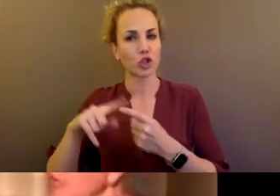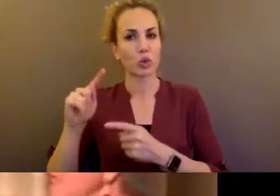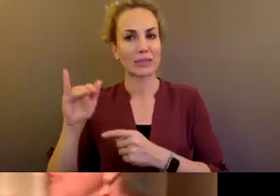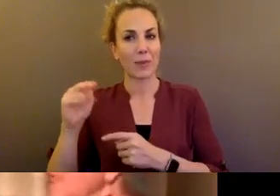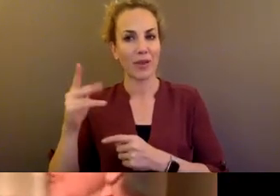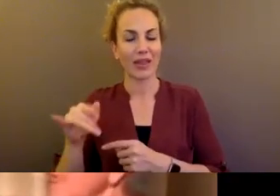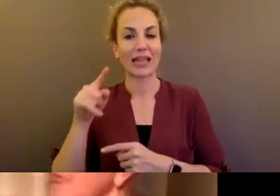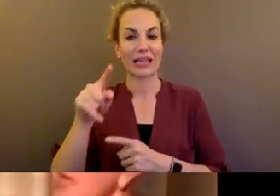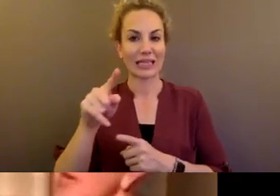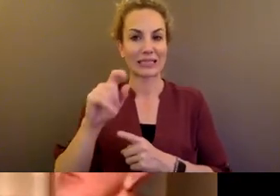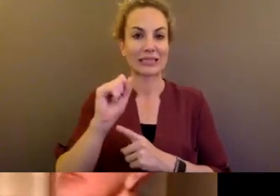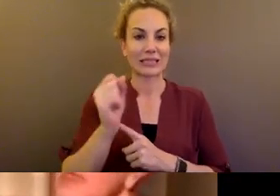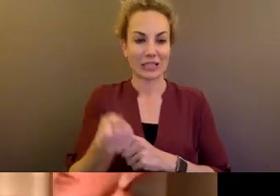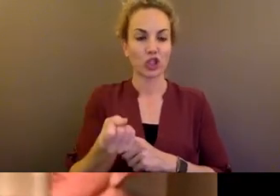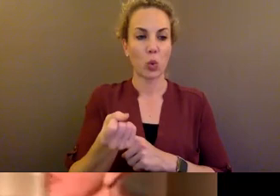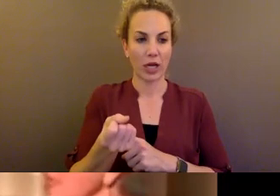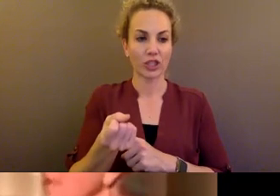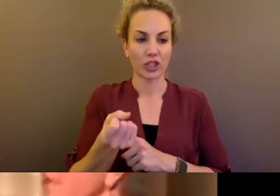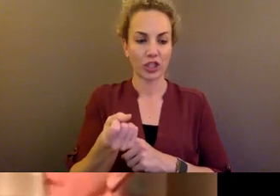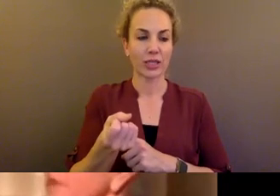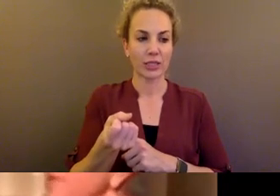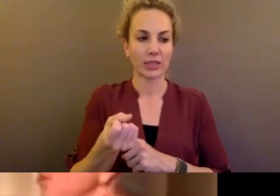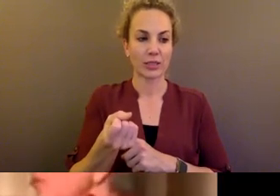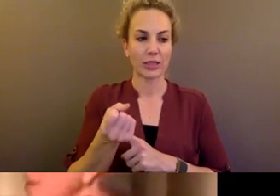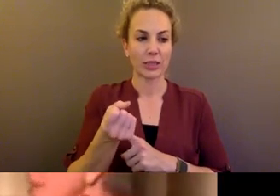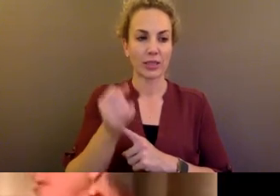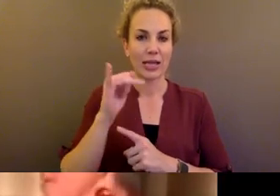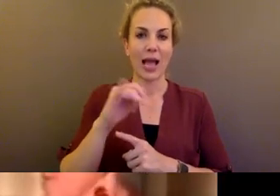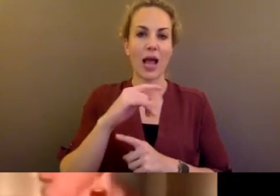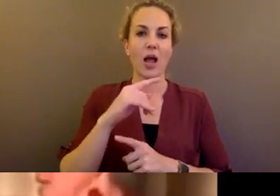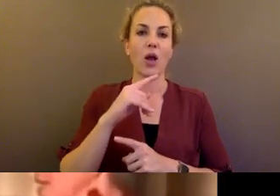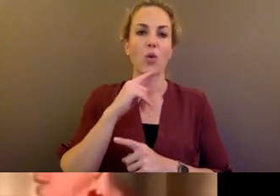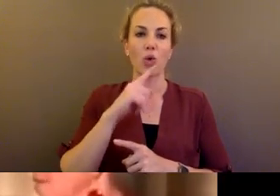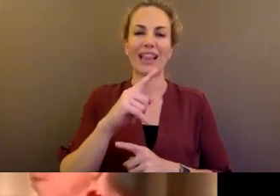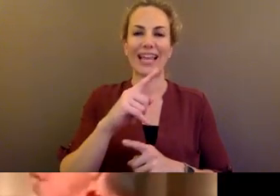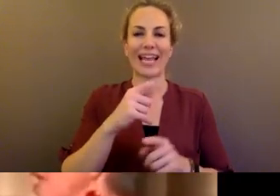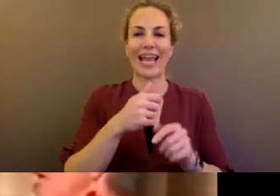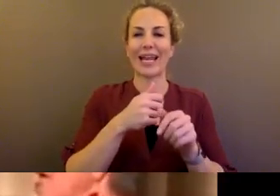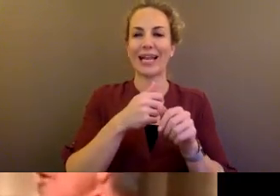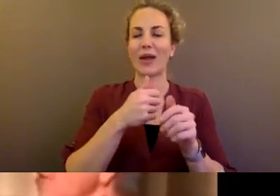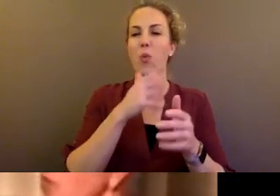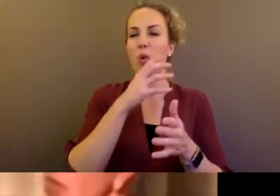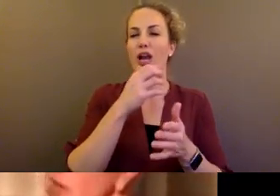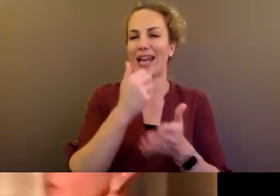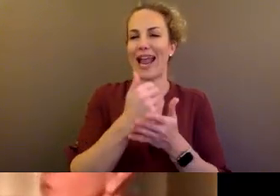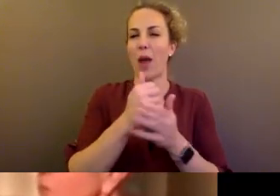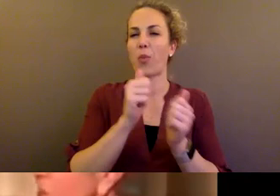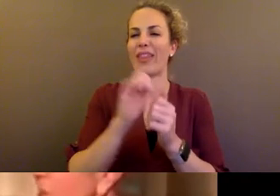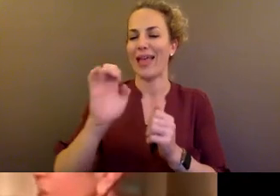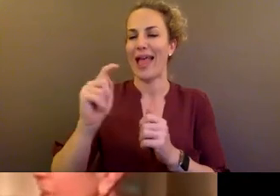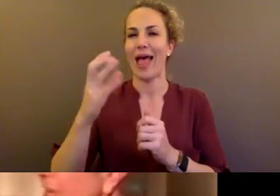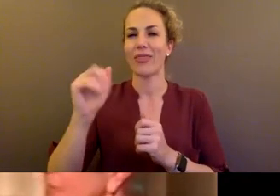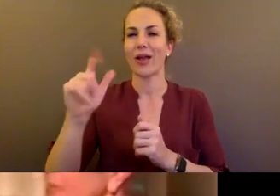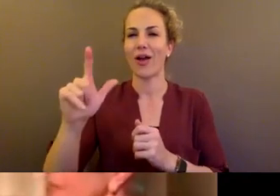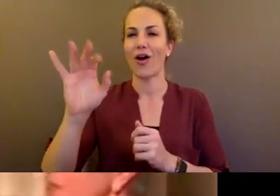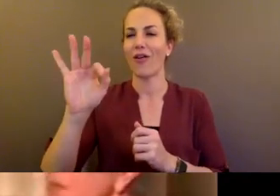This is a case that lends itself beautifully to ethical finesse. And in the workshops, when we first